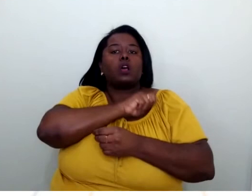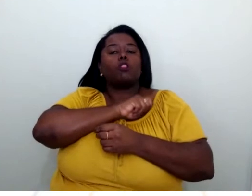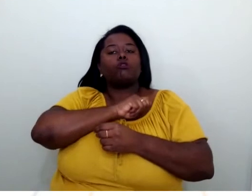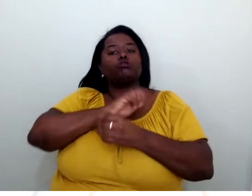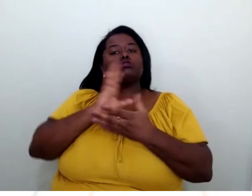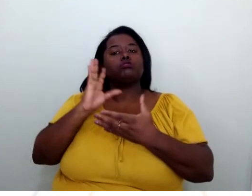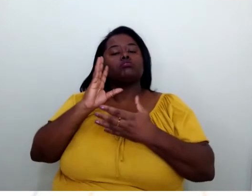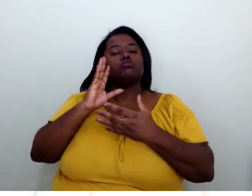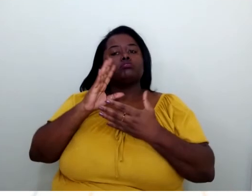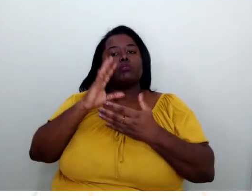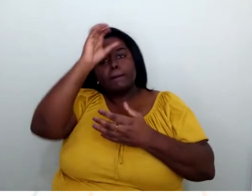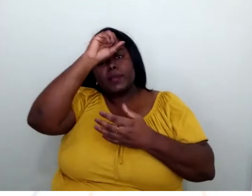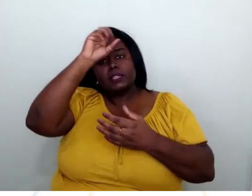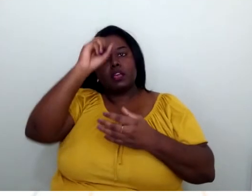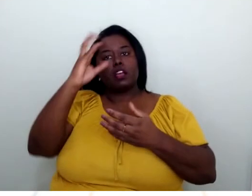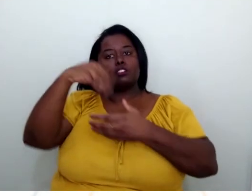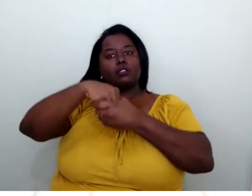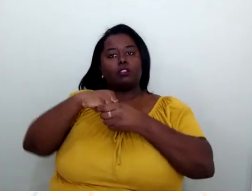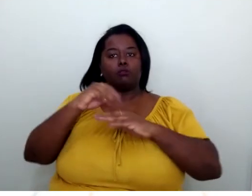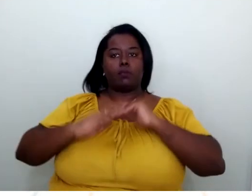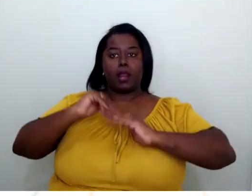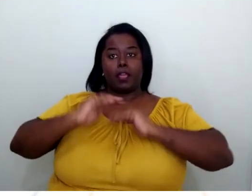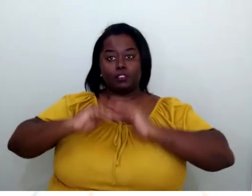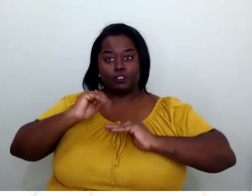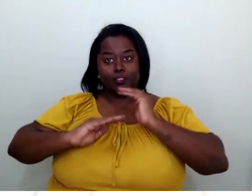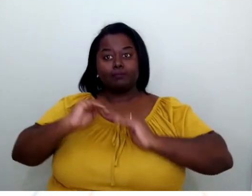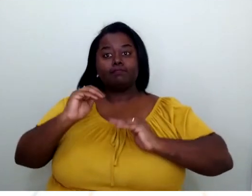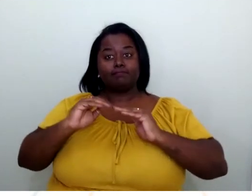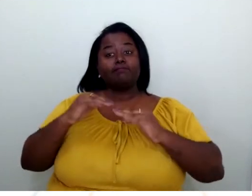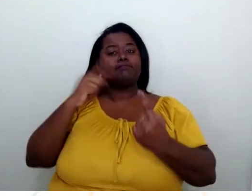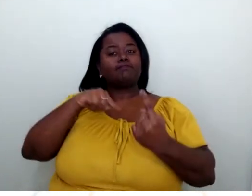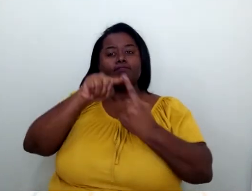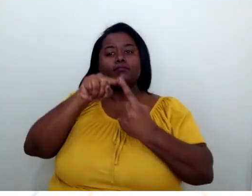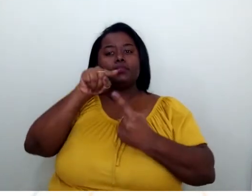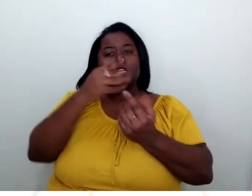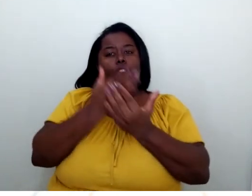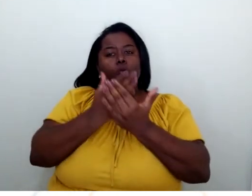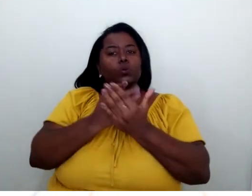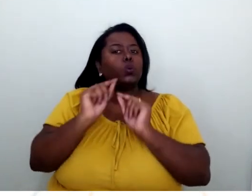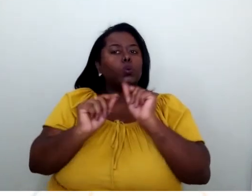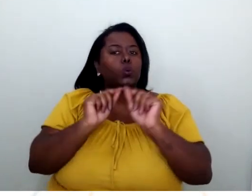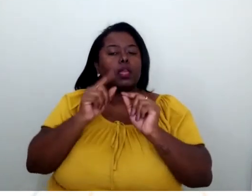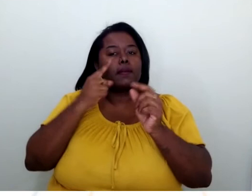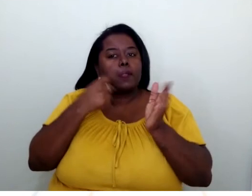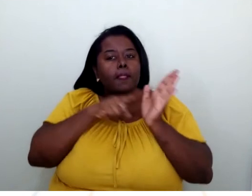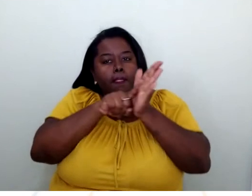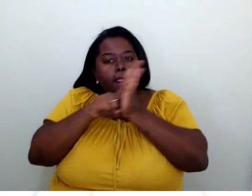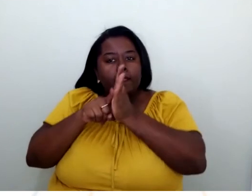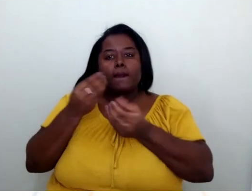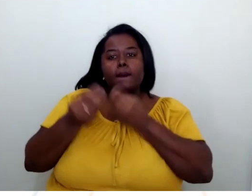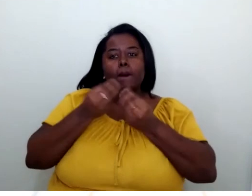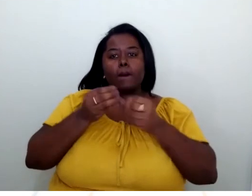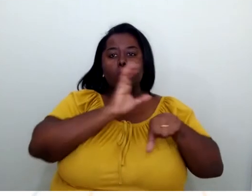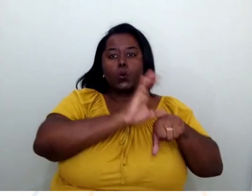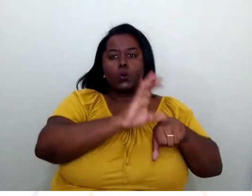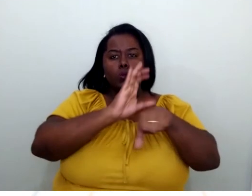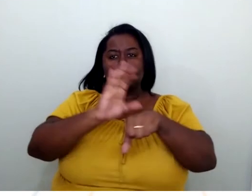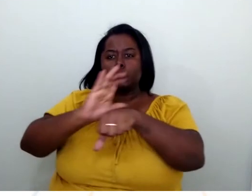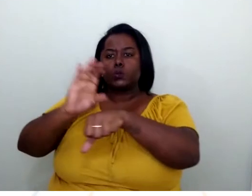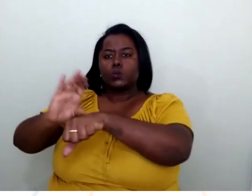observed is this idea of shared metacognition really happens at the intersection of cognitive and